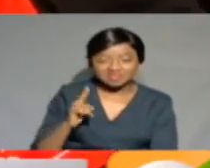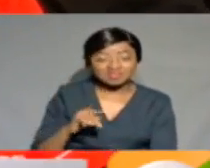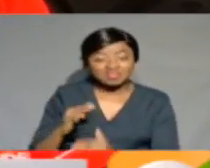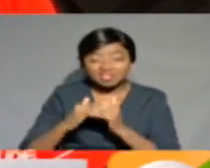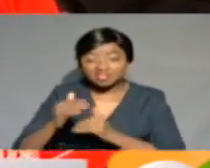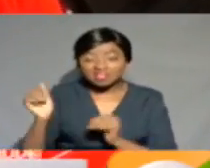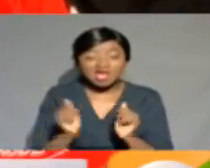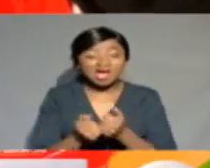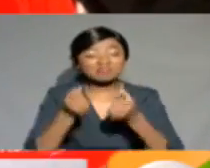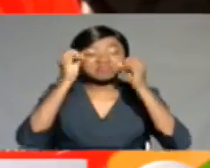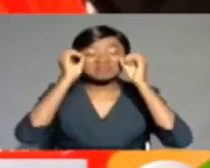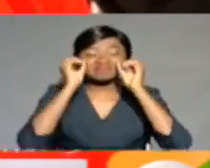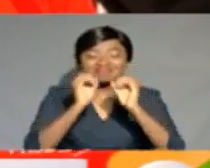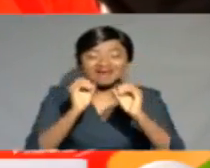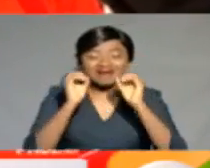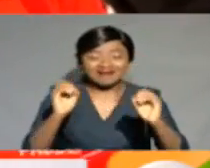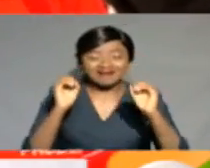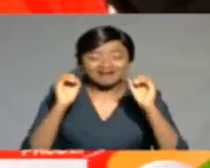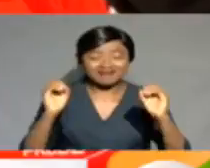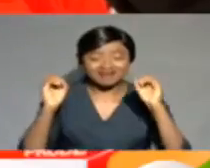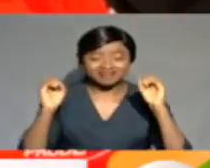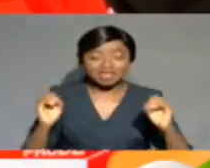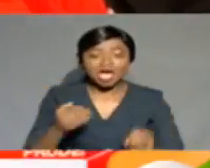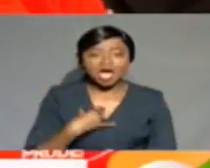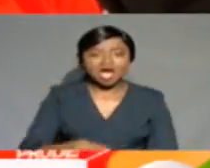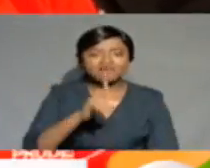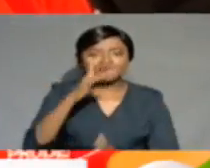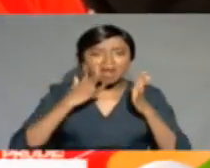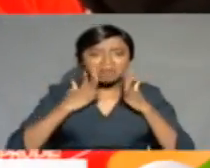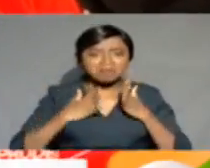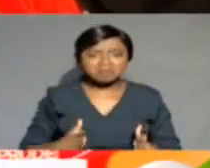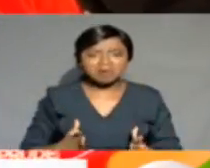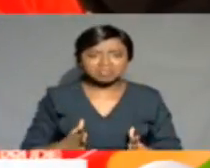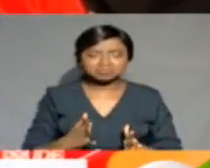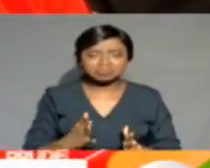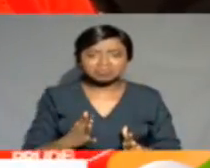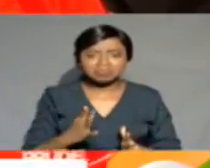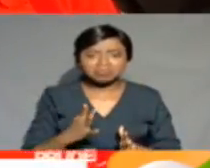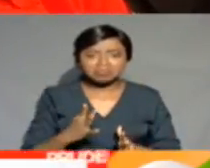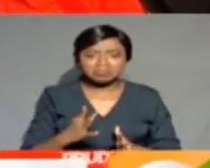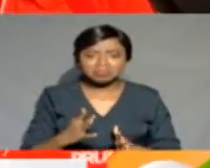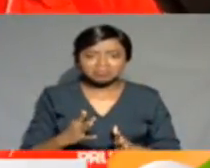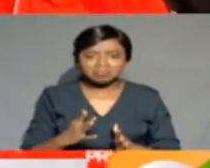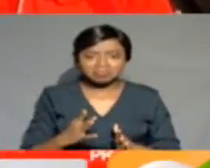nothing happened, actually. Nothing happened. Okay. There's only one person I'd like to actually...